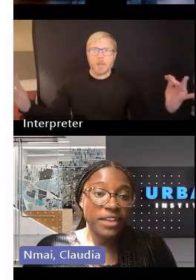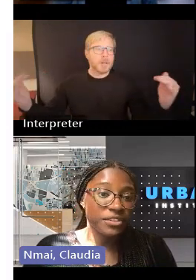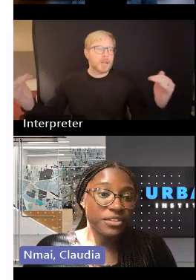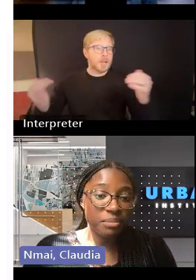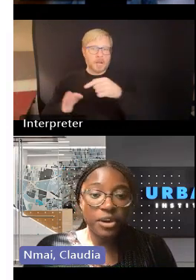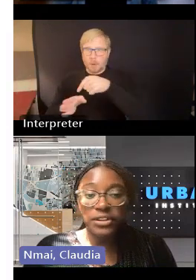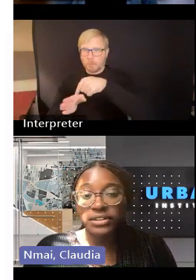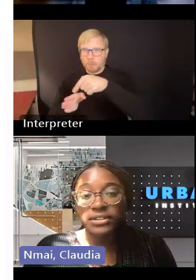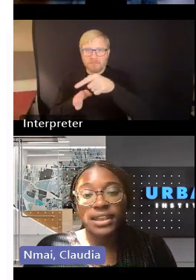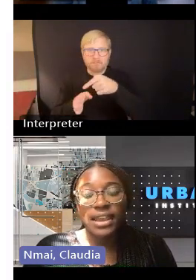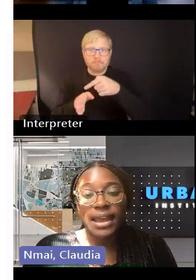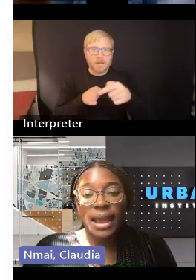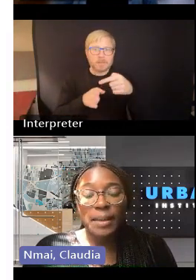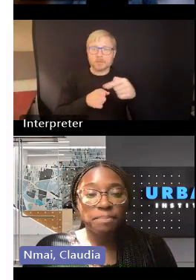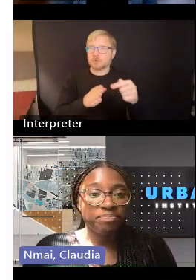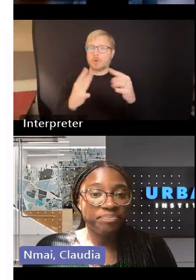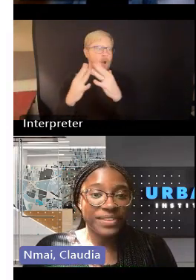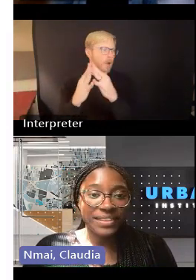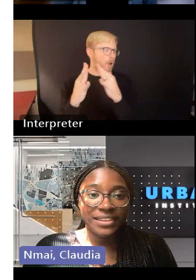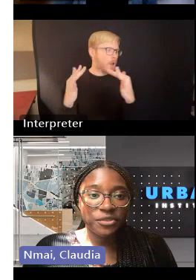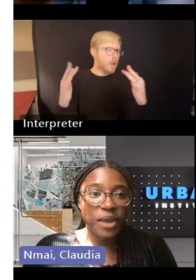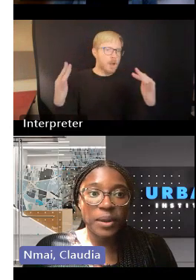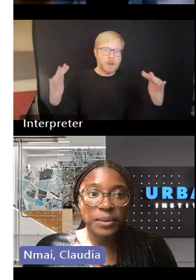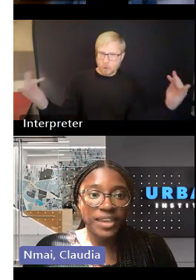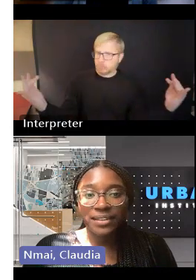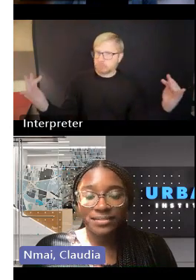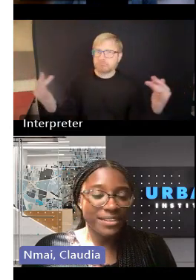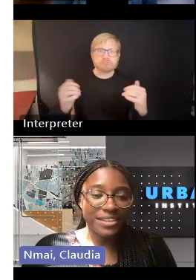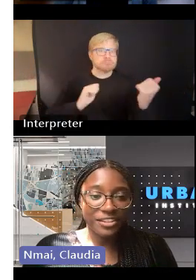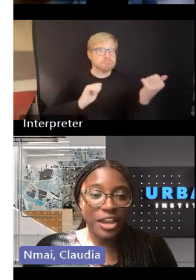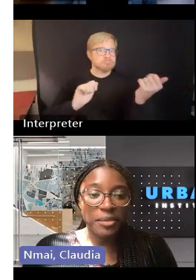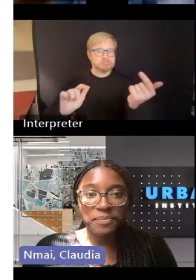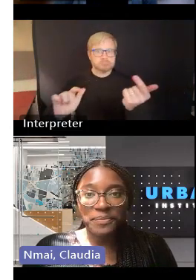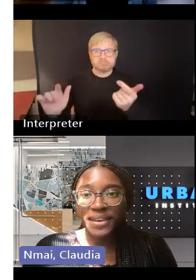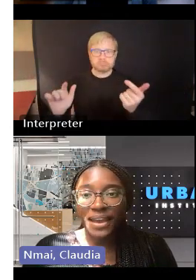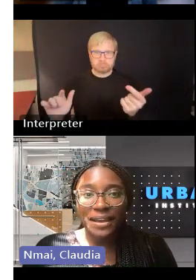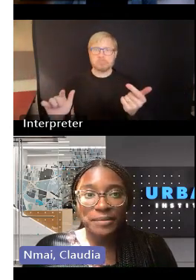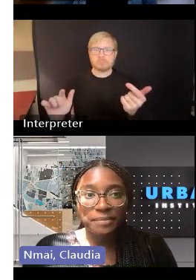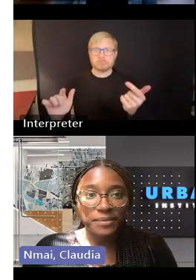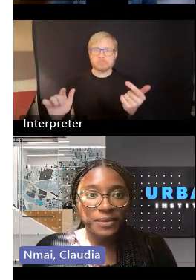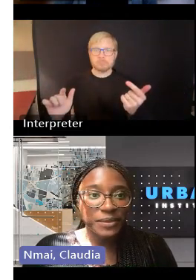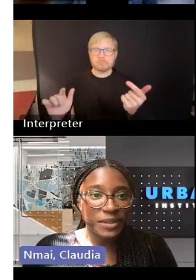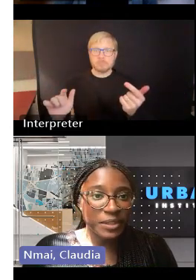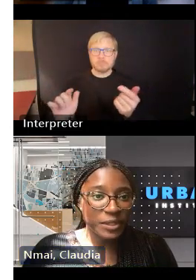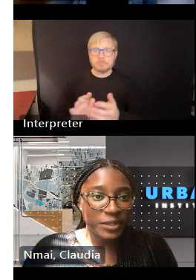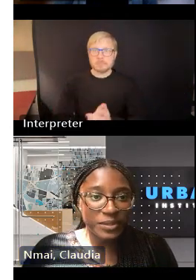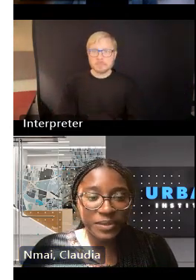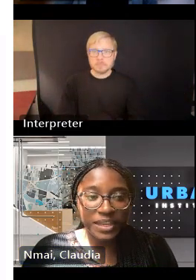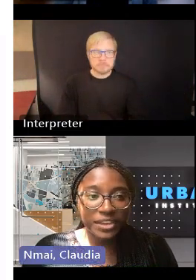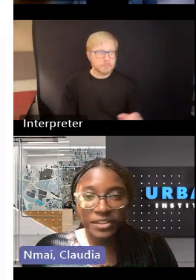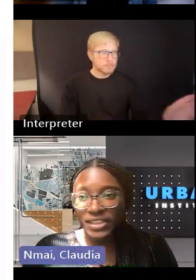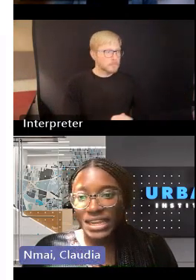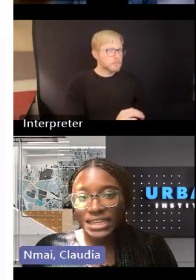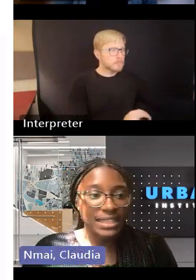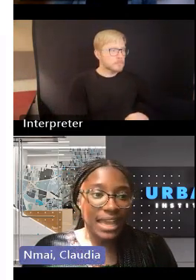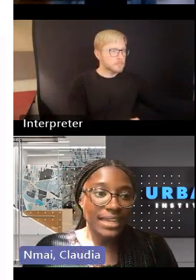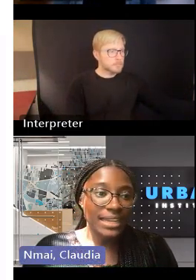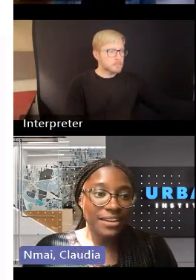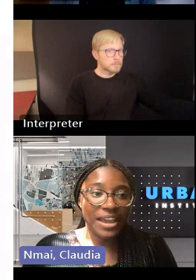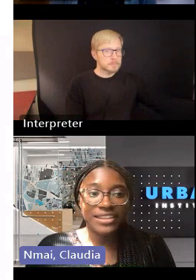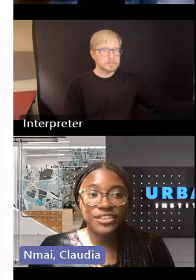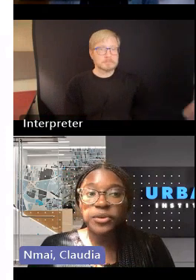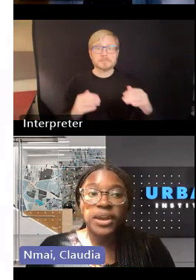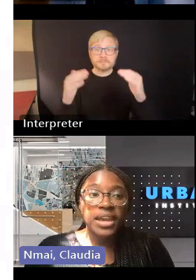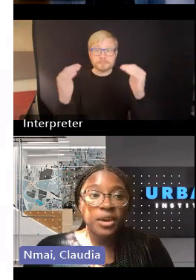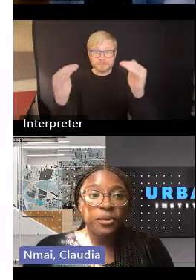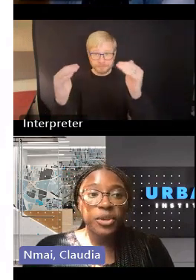with survivors and partners throughout, in their time. We can go to the next